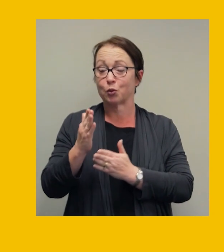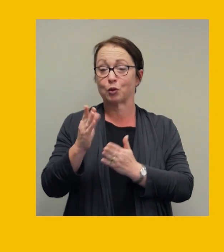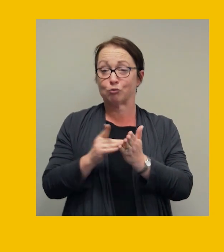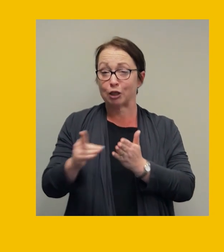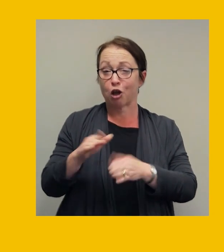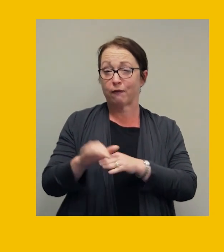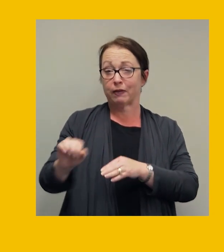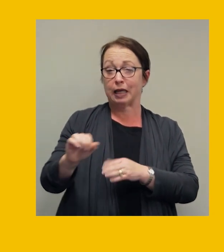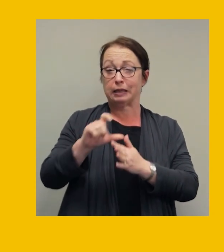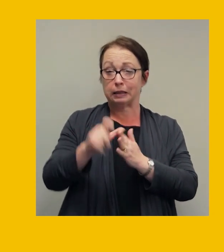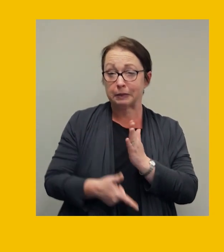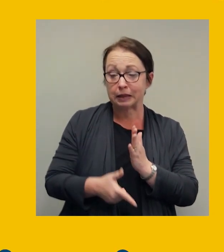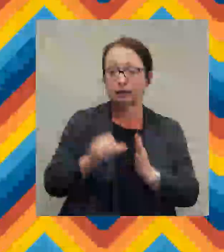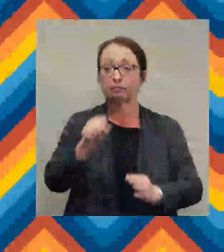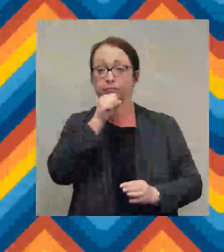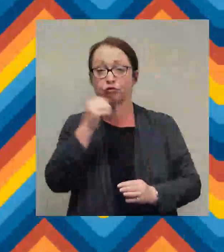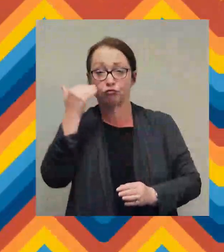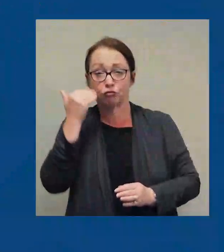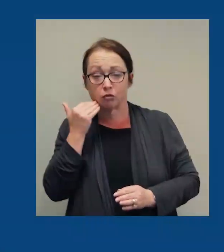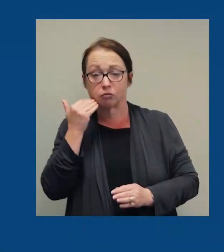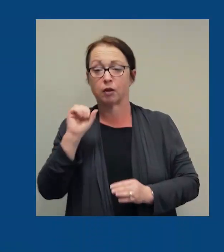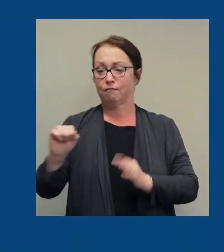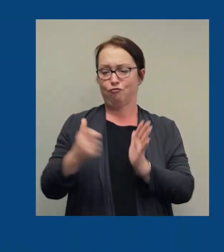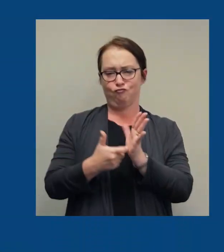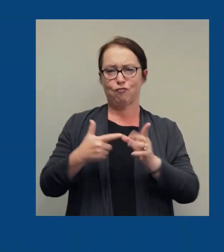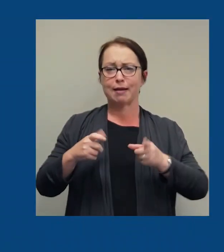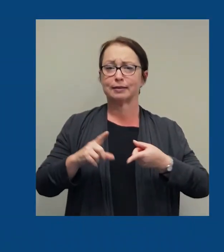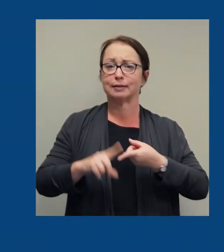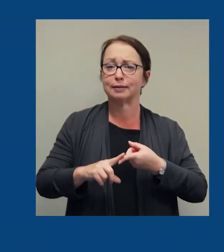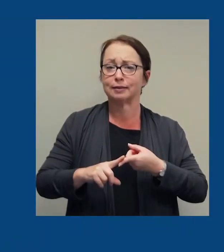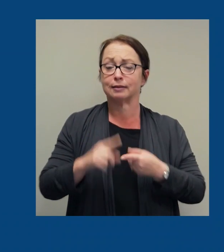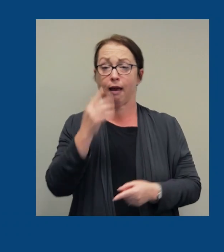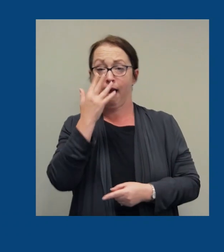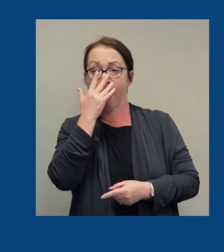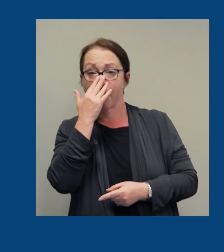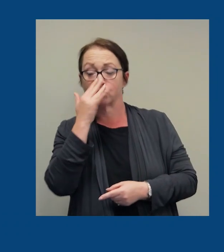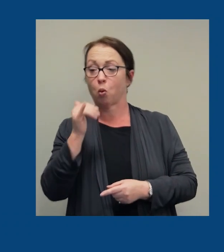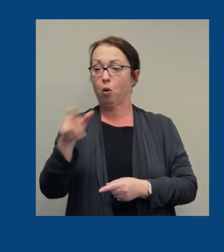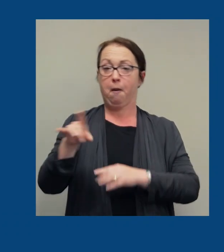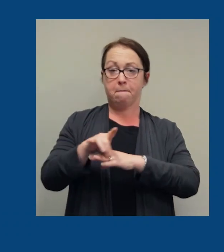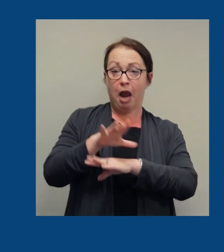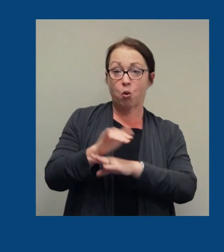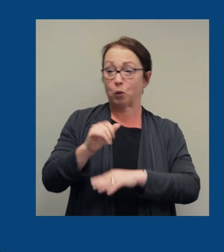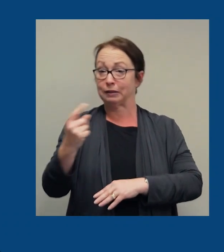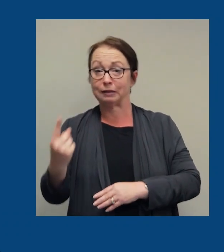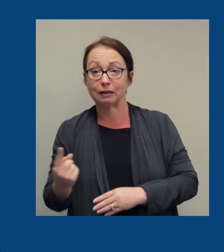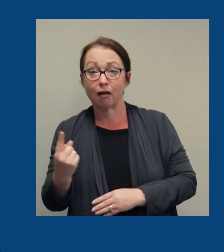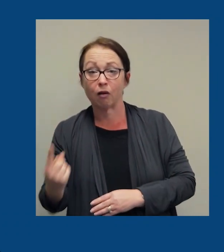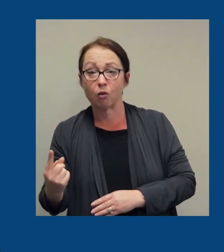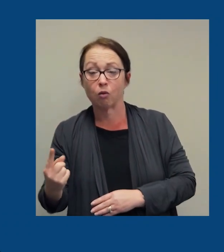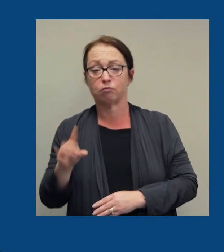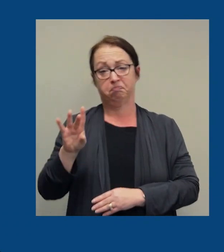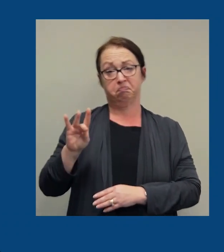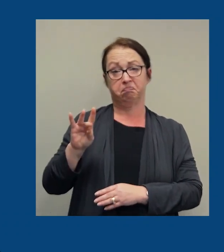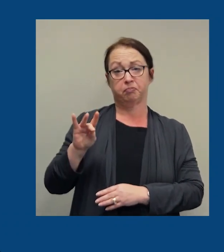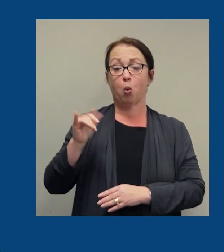and this on our Since the of the we are heading into the new South Wales of Buitry, and we